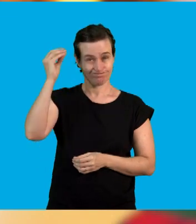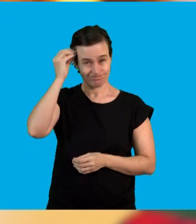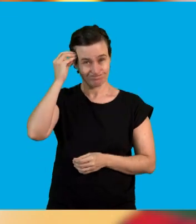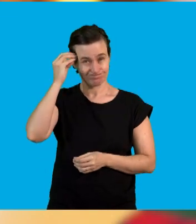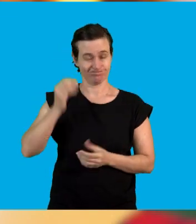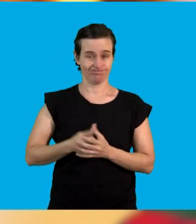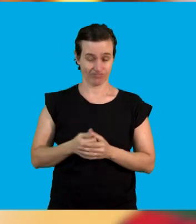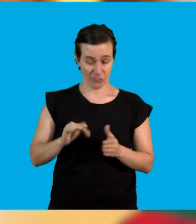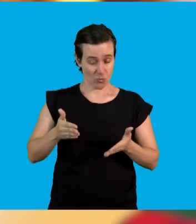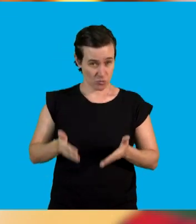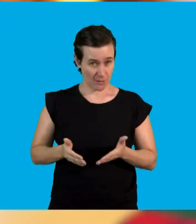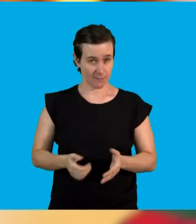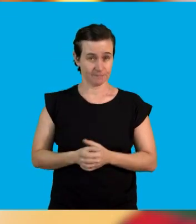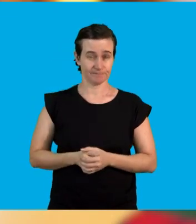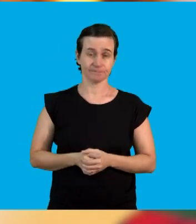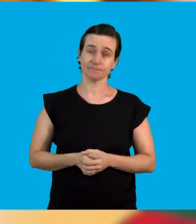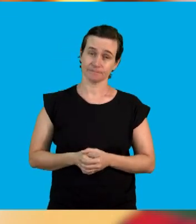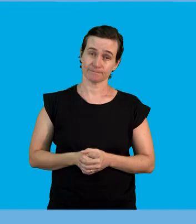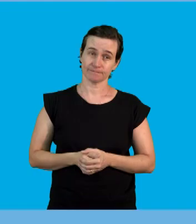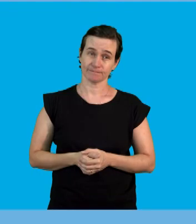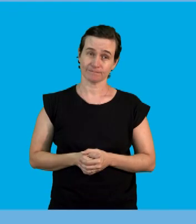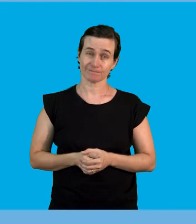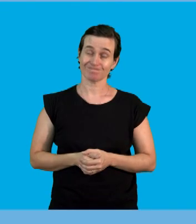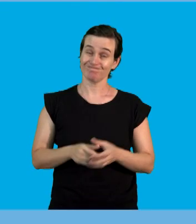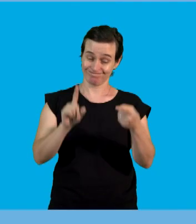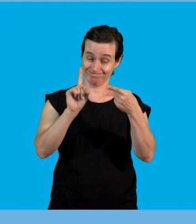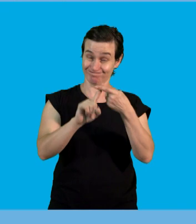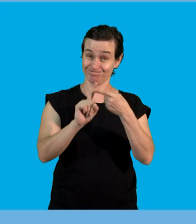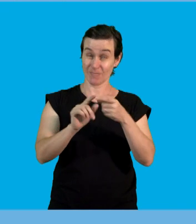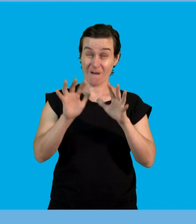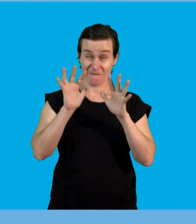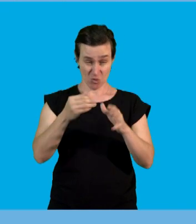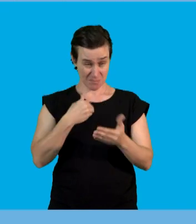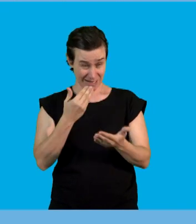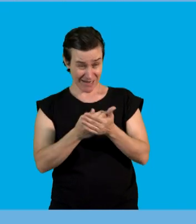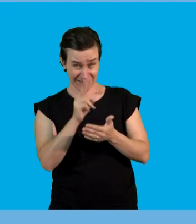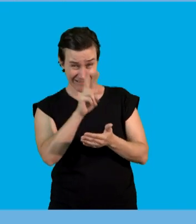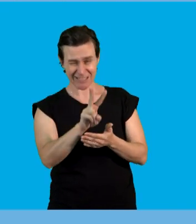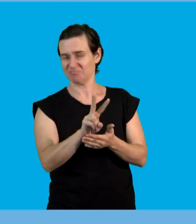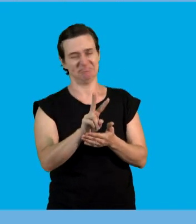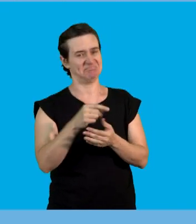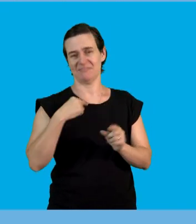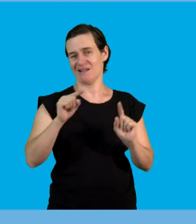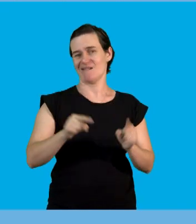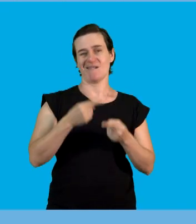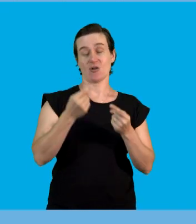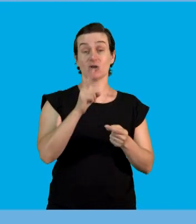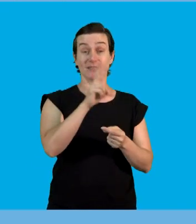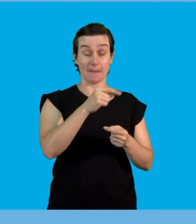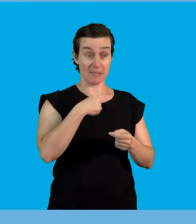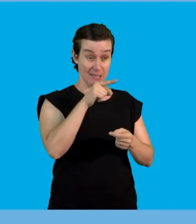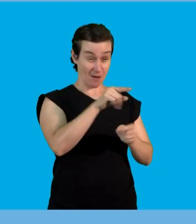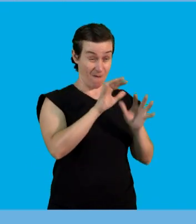want you to take away from this lesson is the following things. That number one, forces are invisible. We can only see